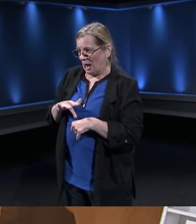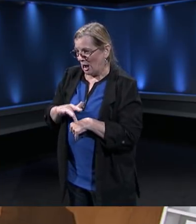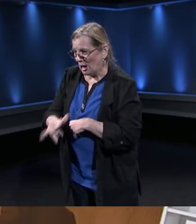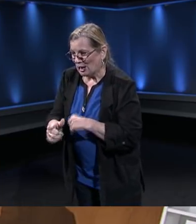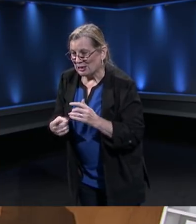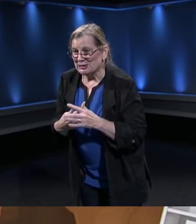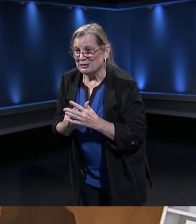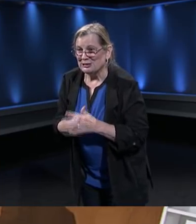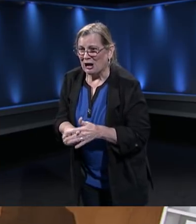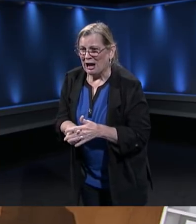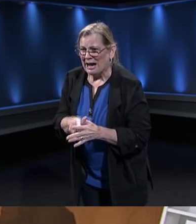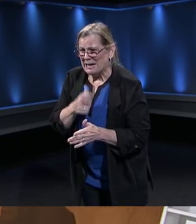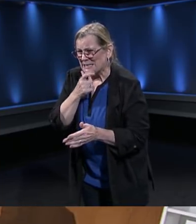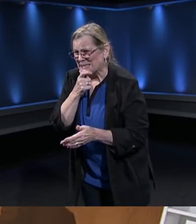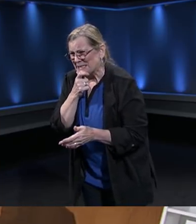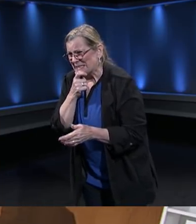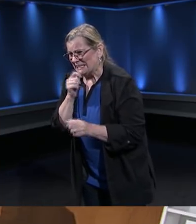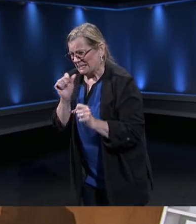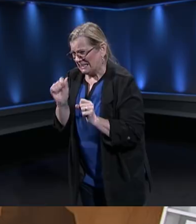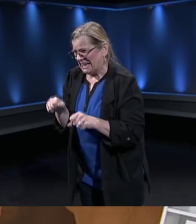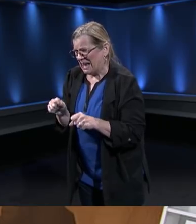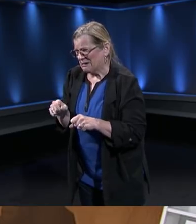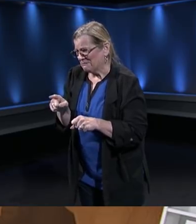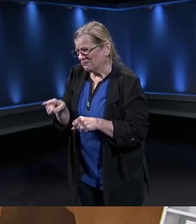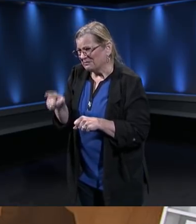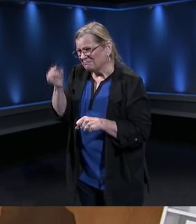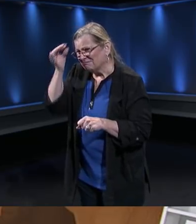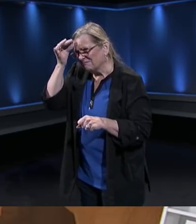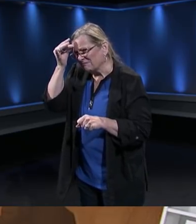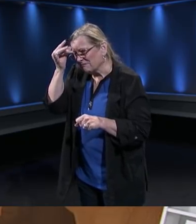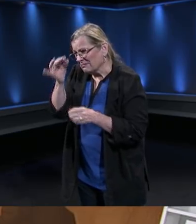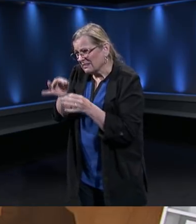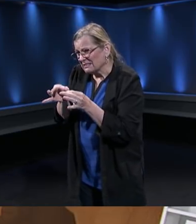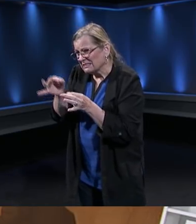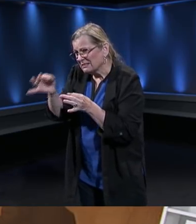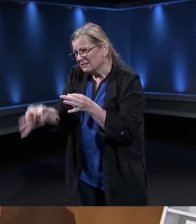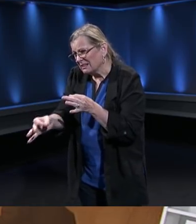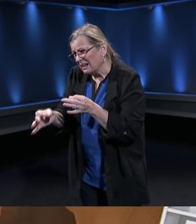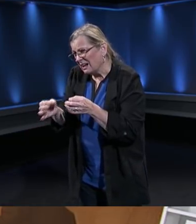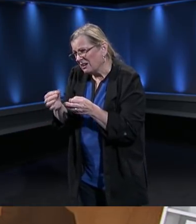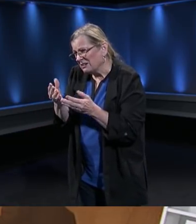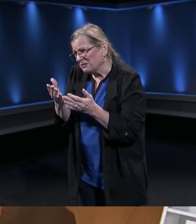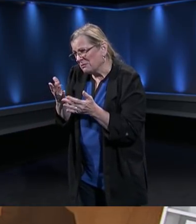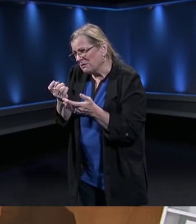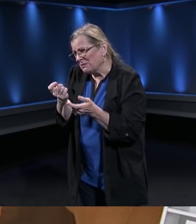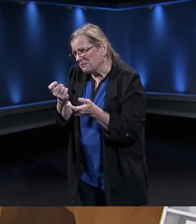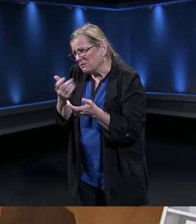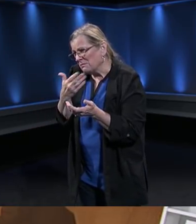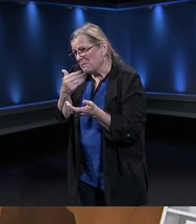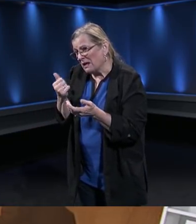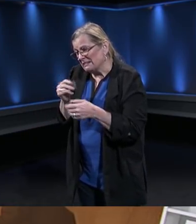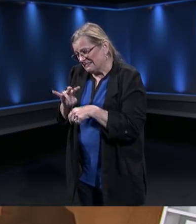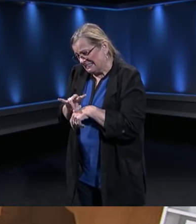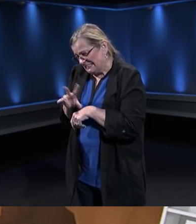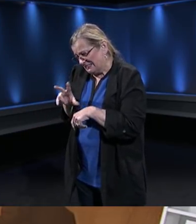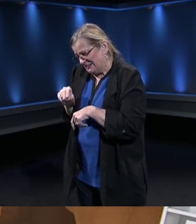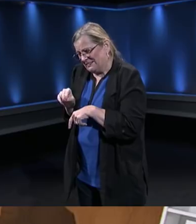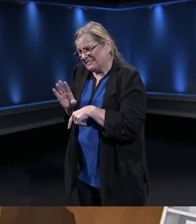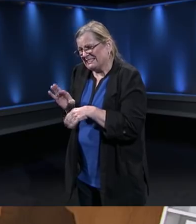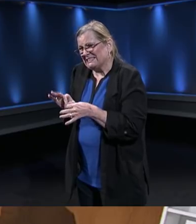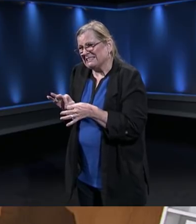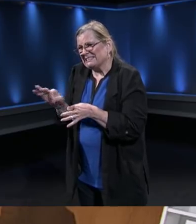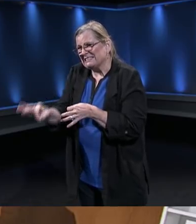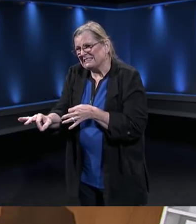there is a possibility to reconsider that and seeing like if it's really like a best solution for our kids. So, no, thank you for